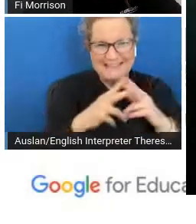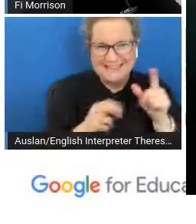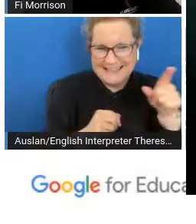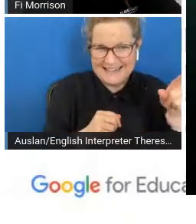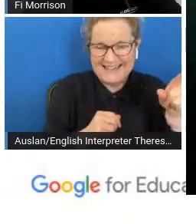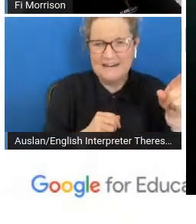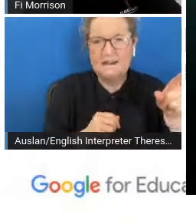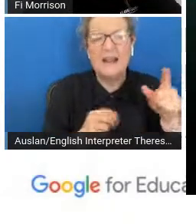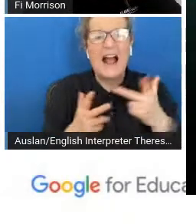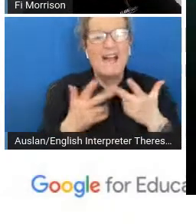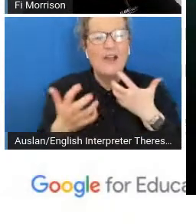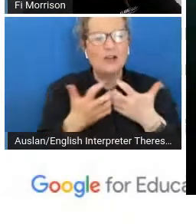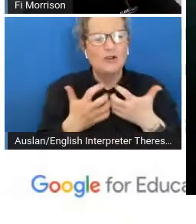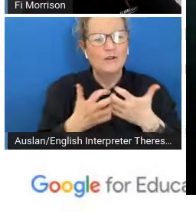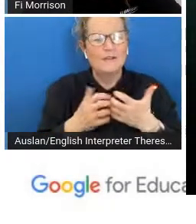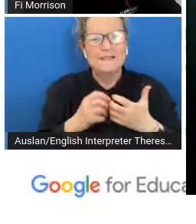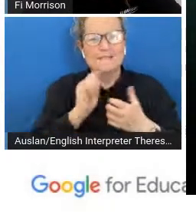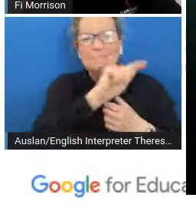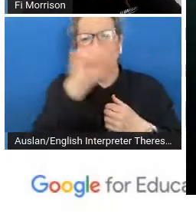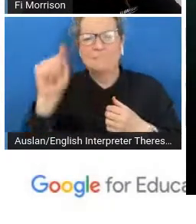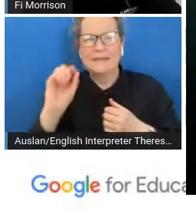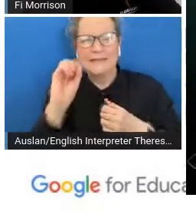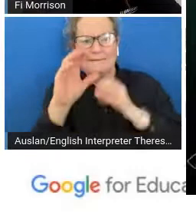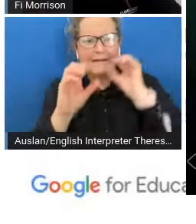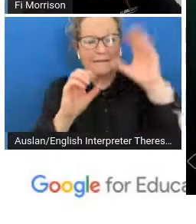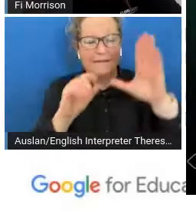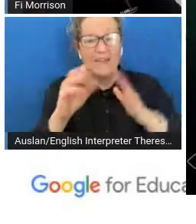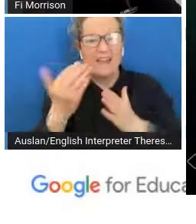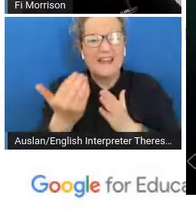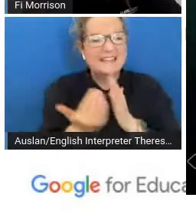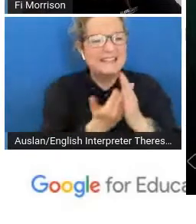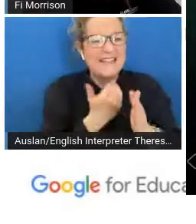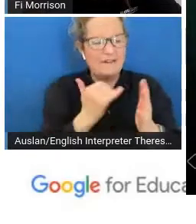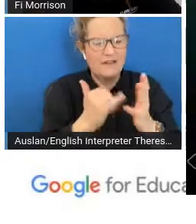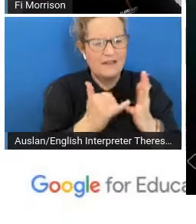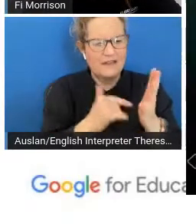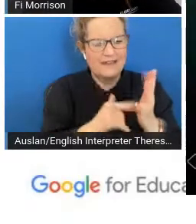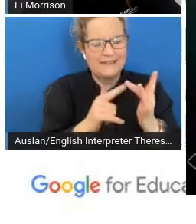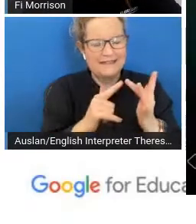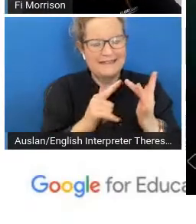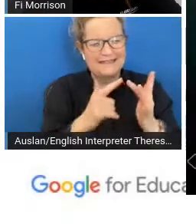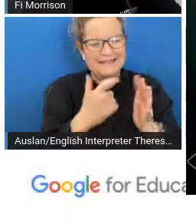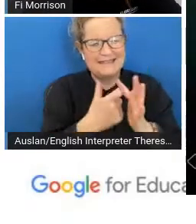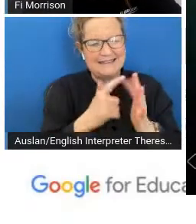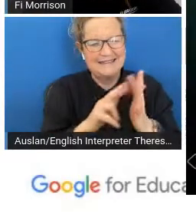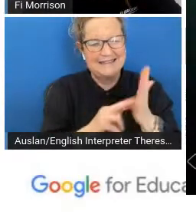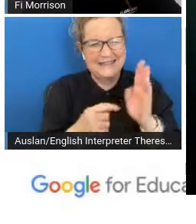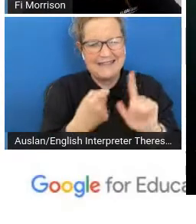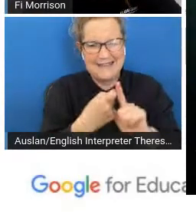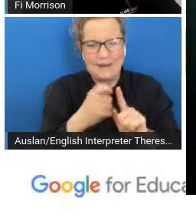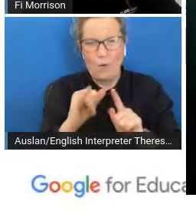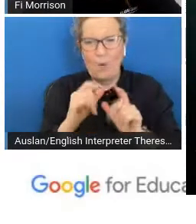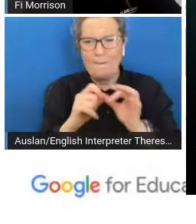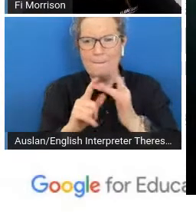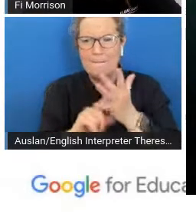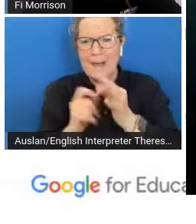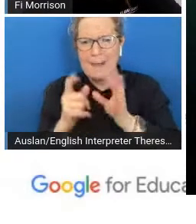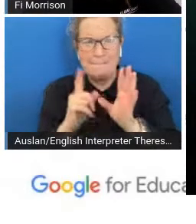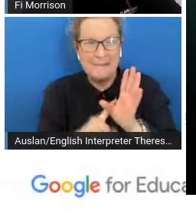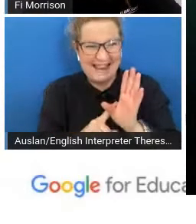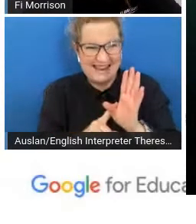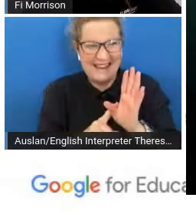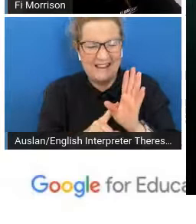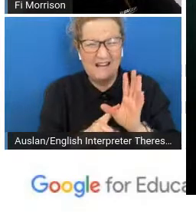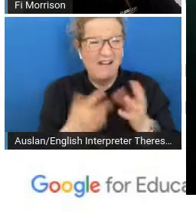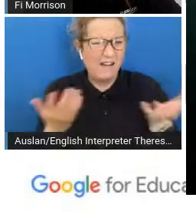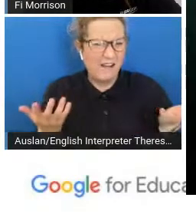actually helping save the great desert skink or the bilby by collecting their DNA and providing that to the Australian Genomics Lab. So